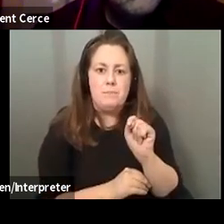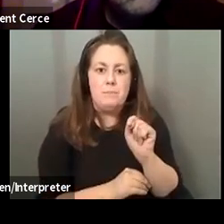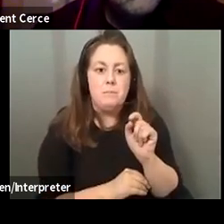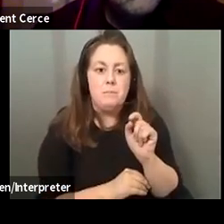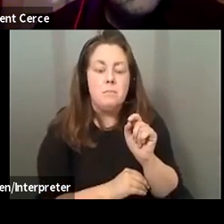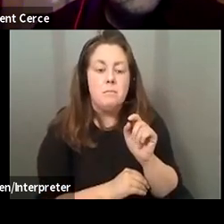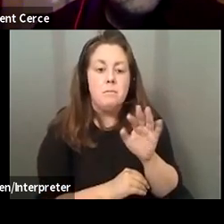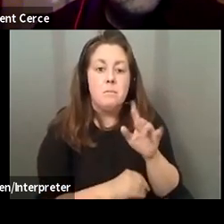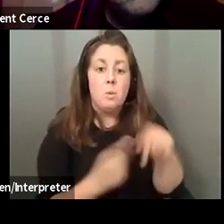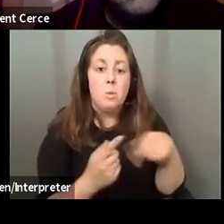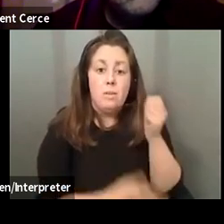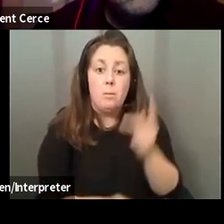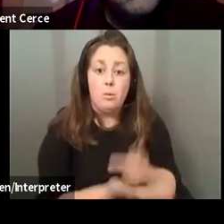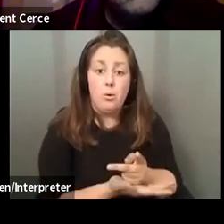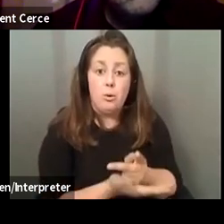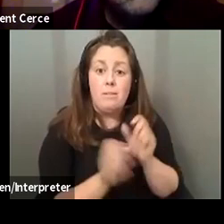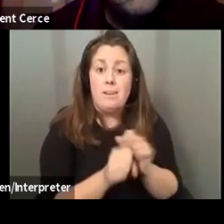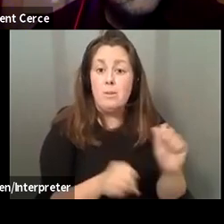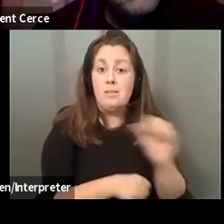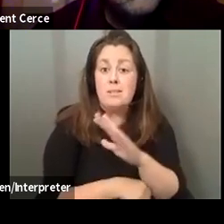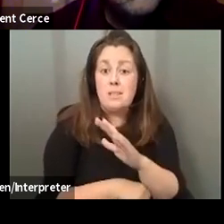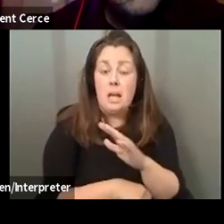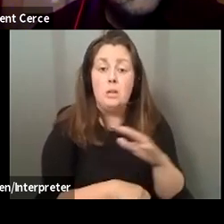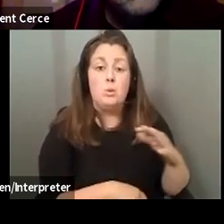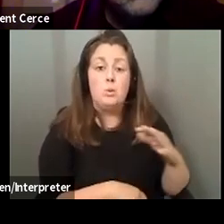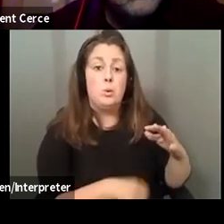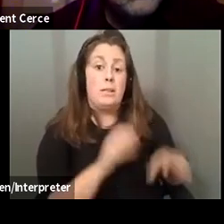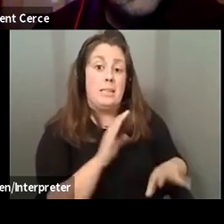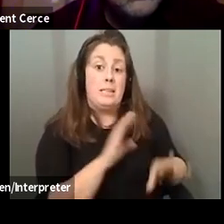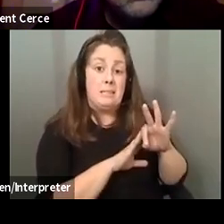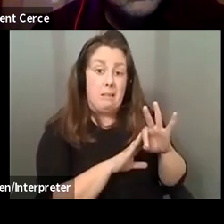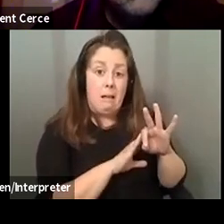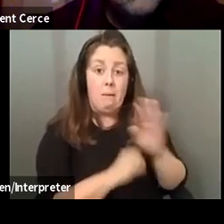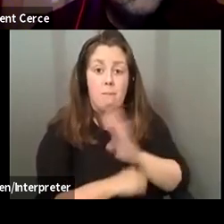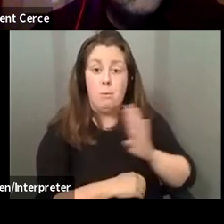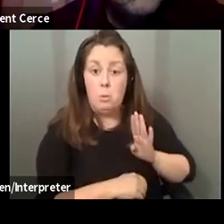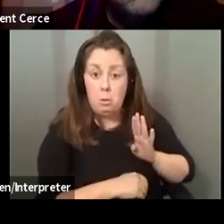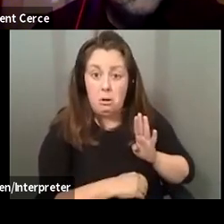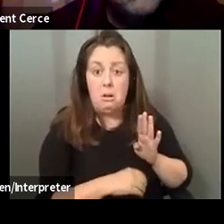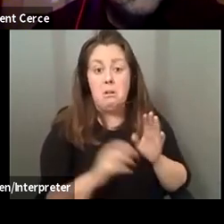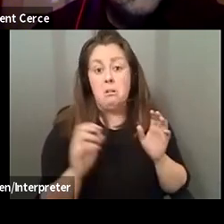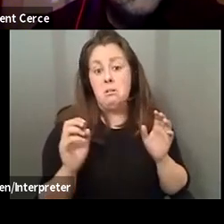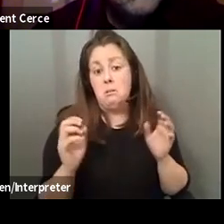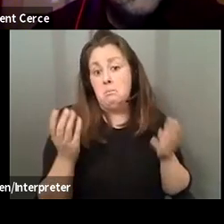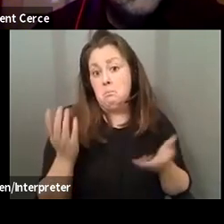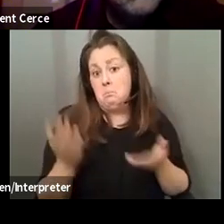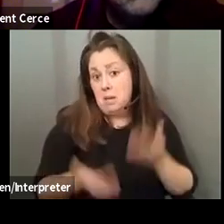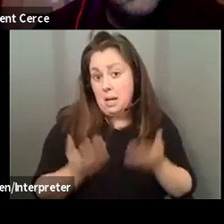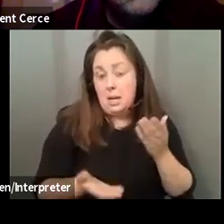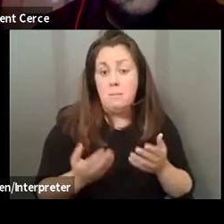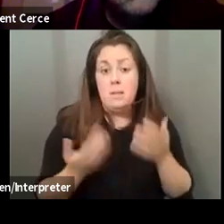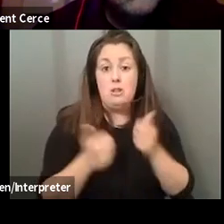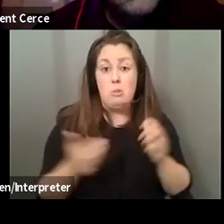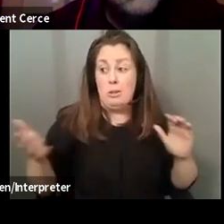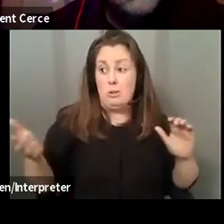schedule over to the select board and FinCom and maybe be a little more proactive on, say, like we should have a